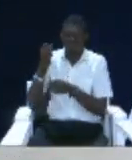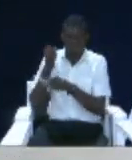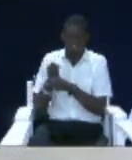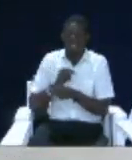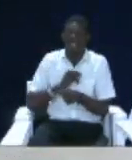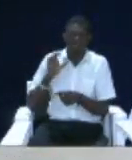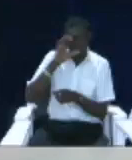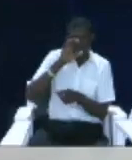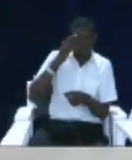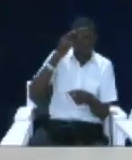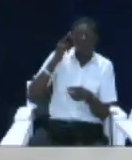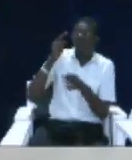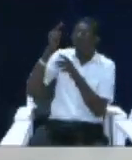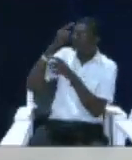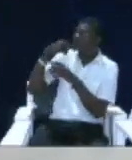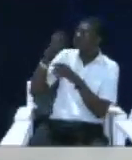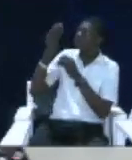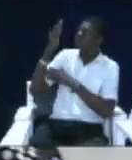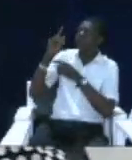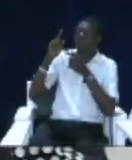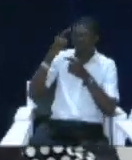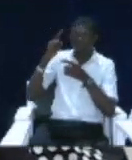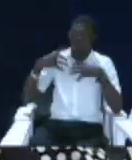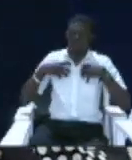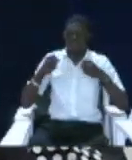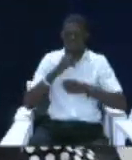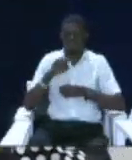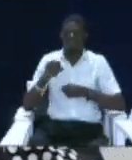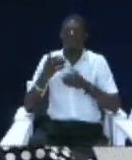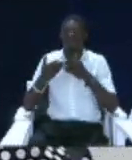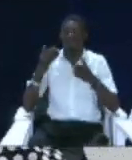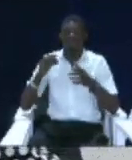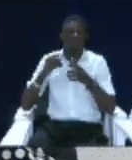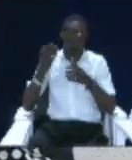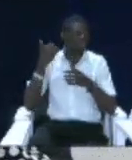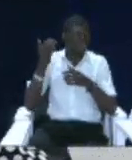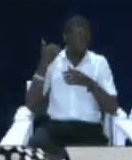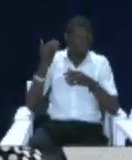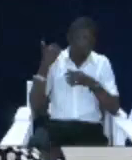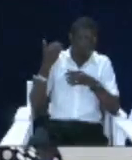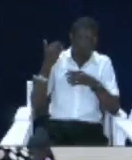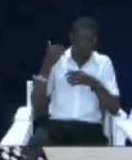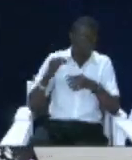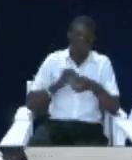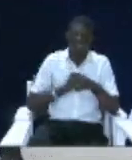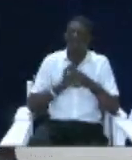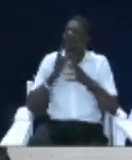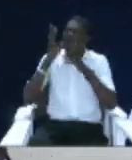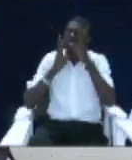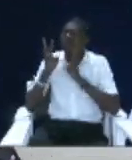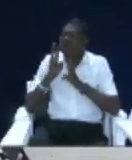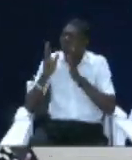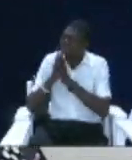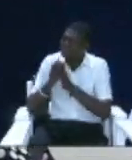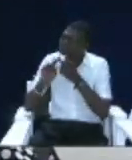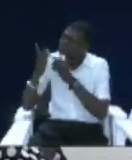been looking unto the face of the Almighty God for healing. Before then, I cried to God